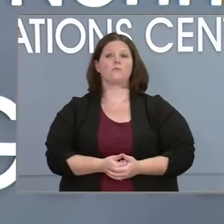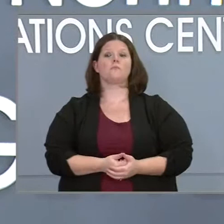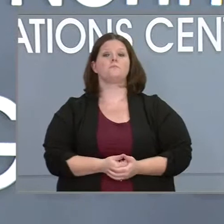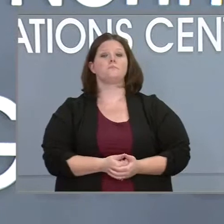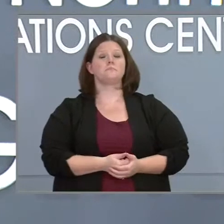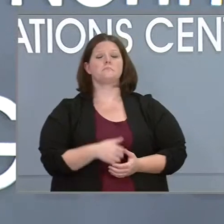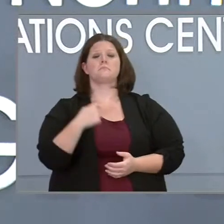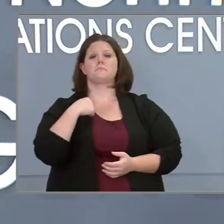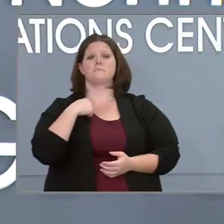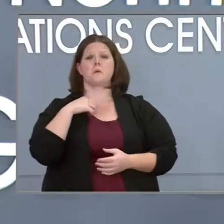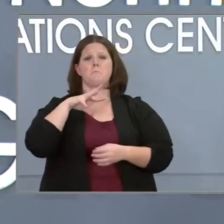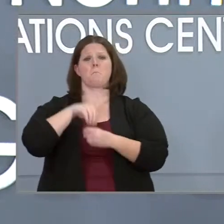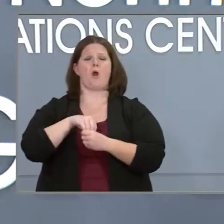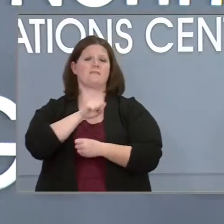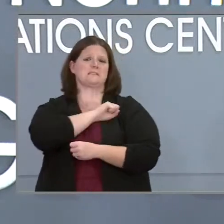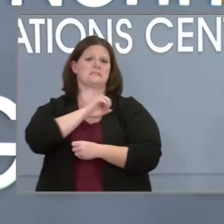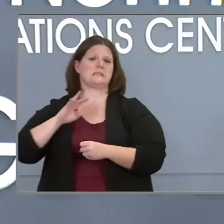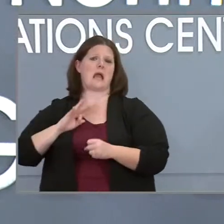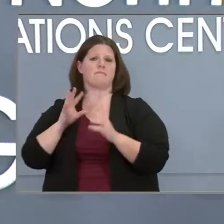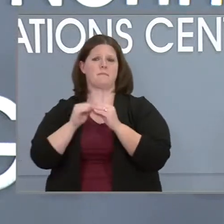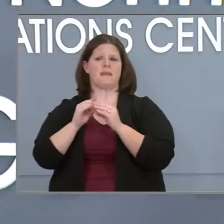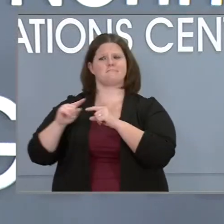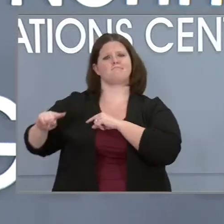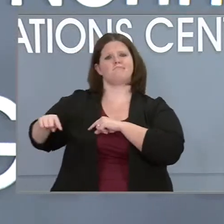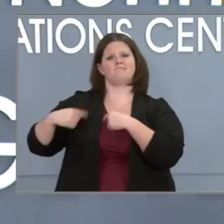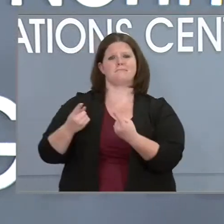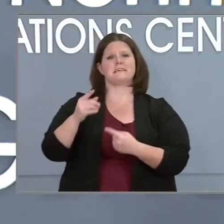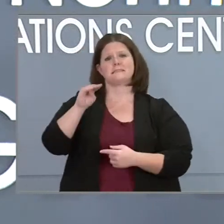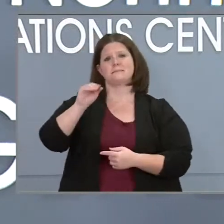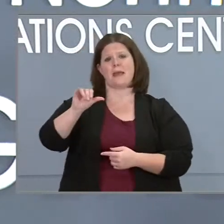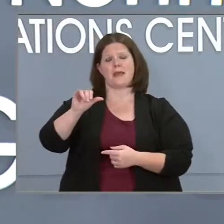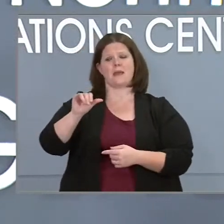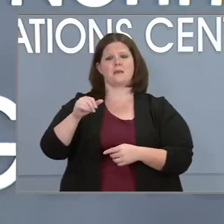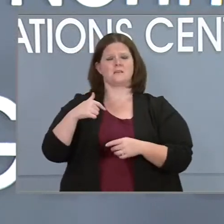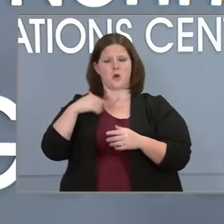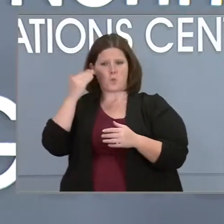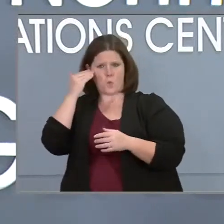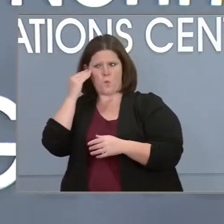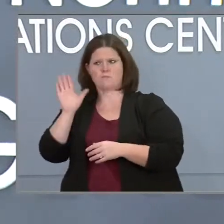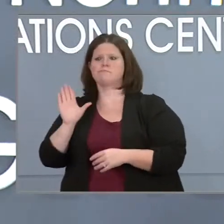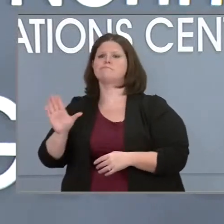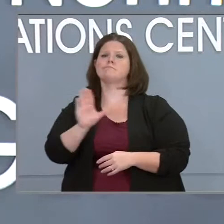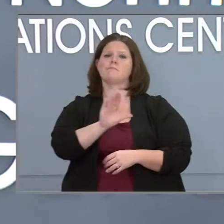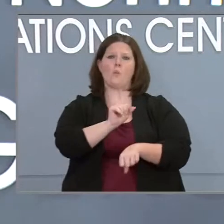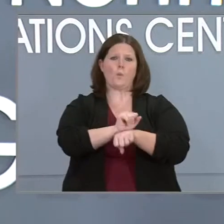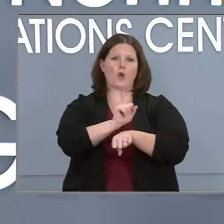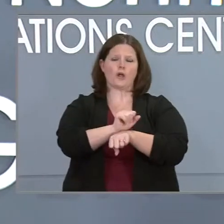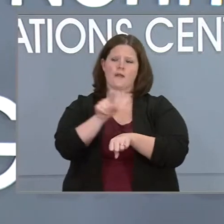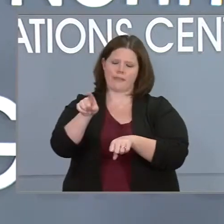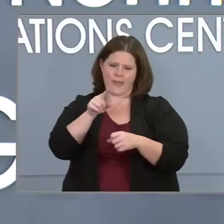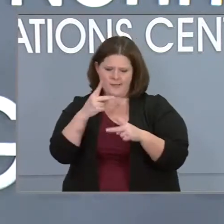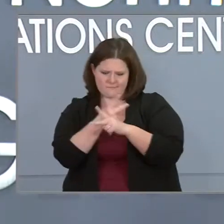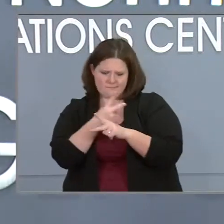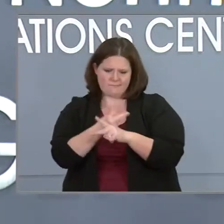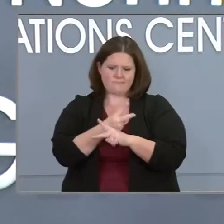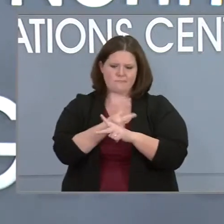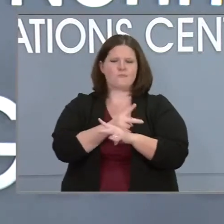this team has done to be ready for third shots when they are